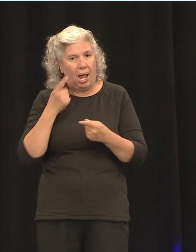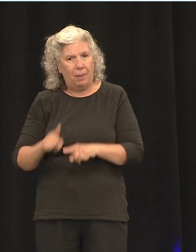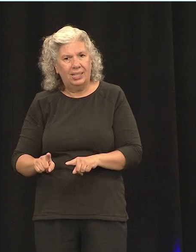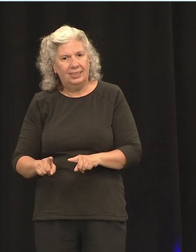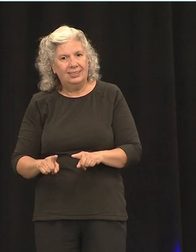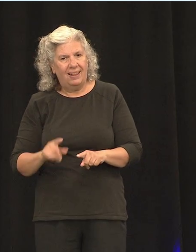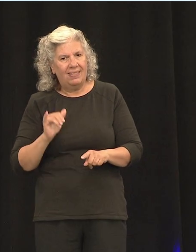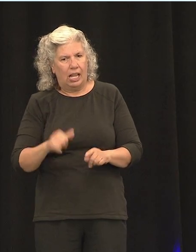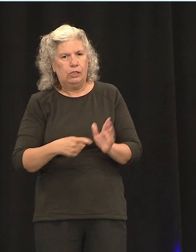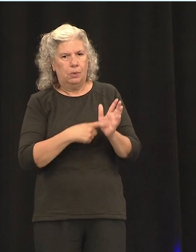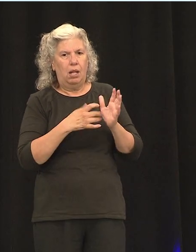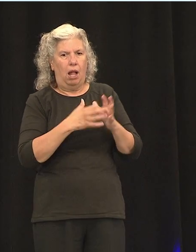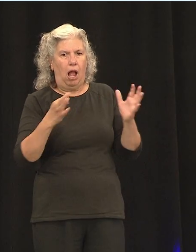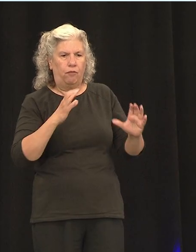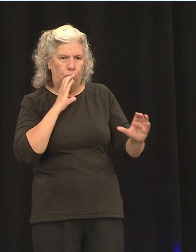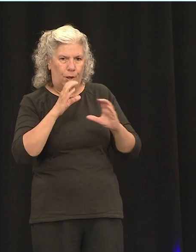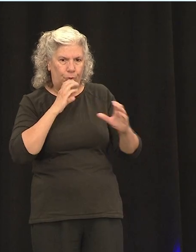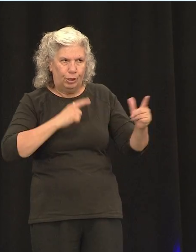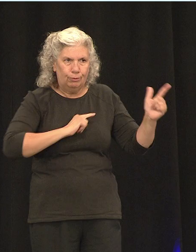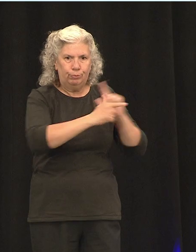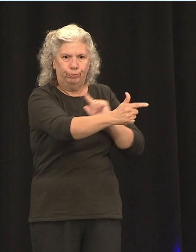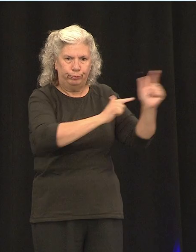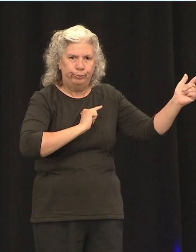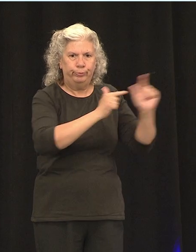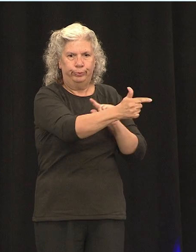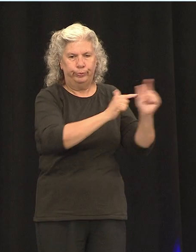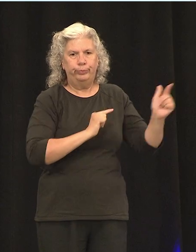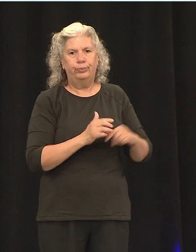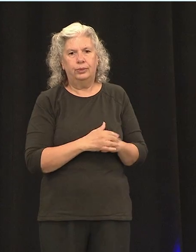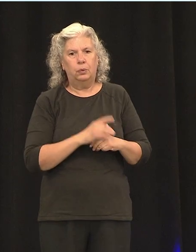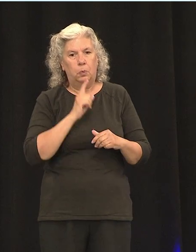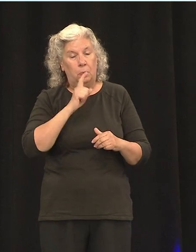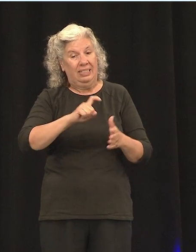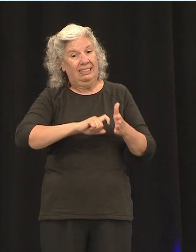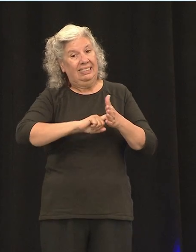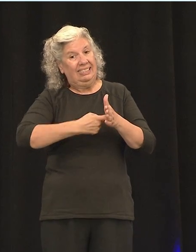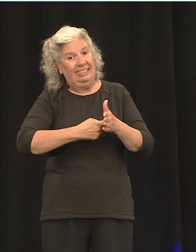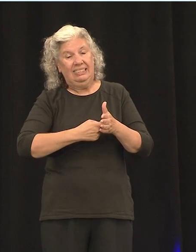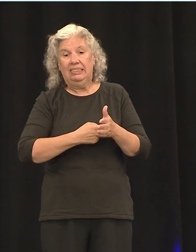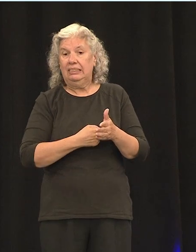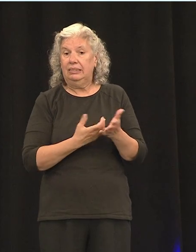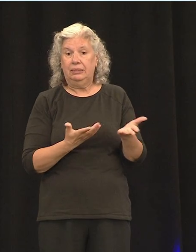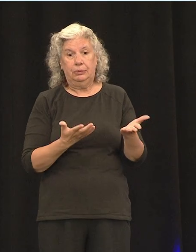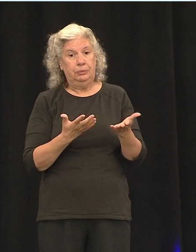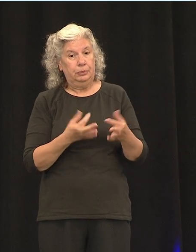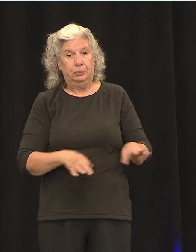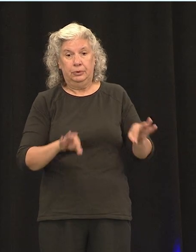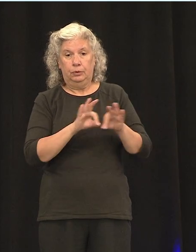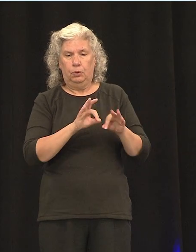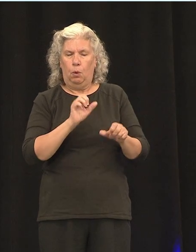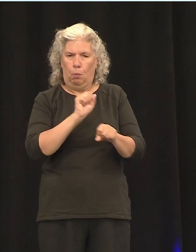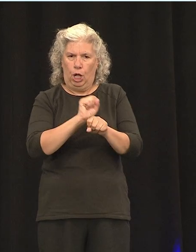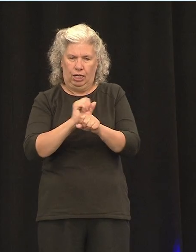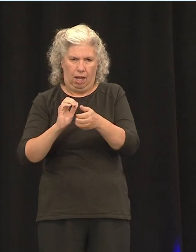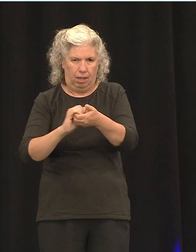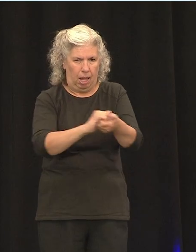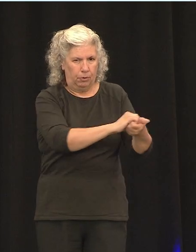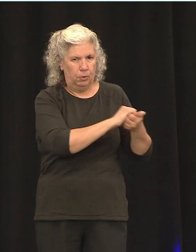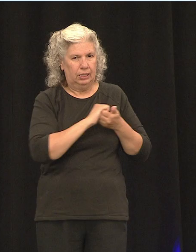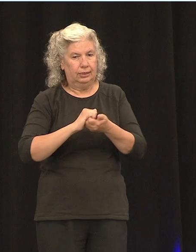And it's really the key to collaboration and everything, is that comes down to that collaboration.